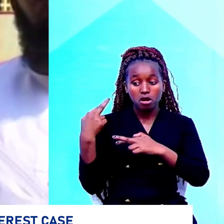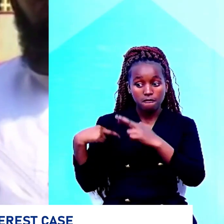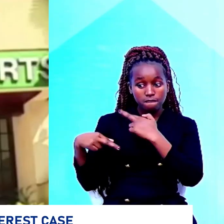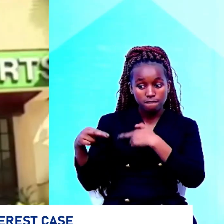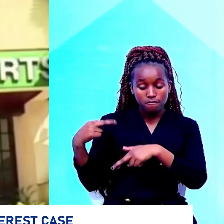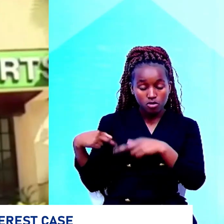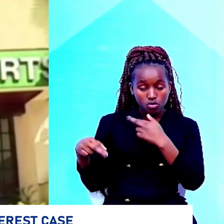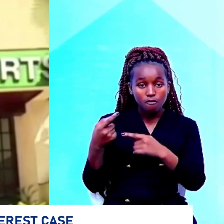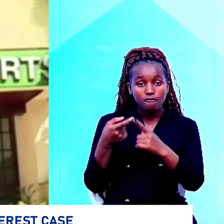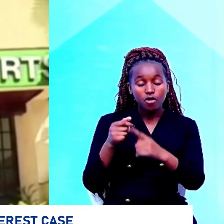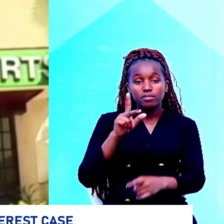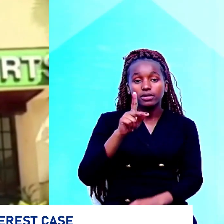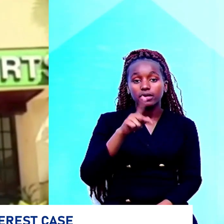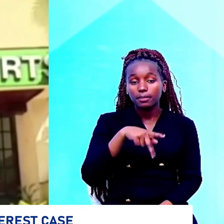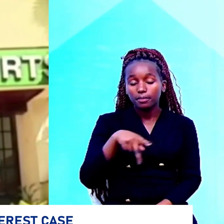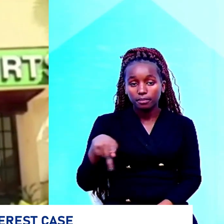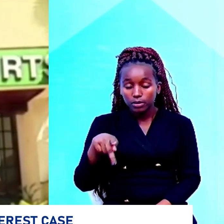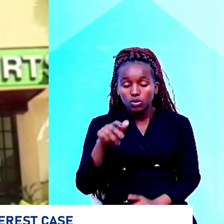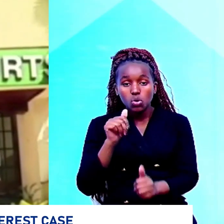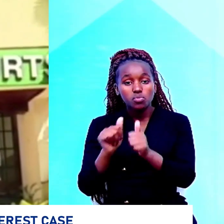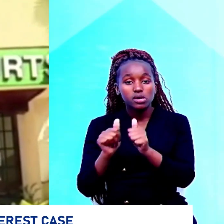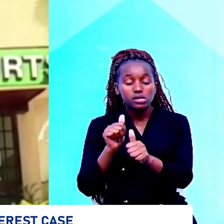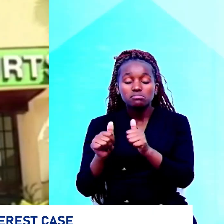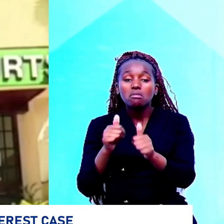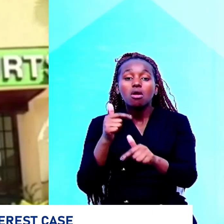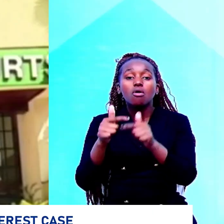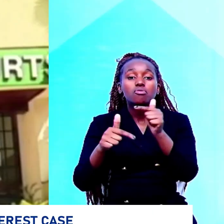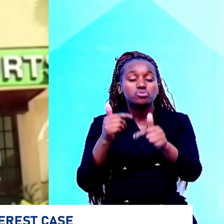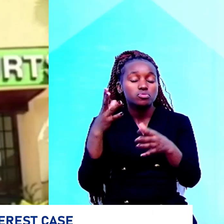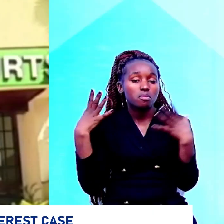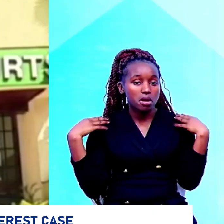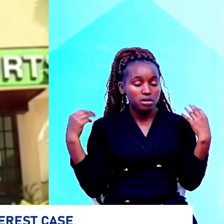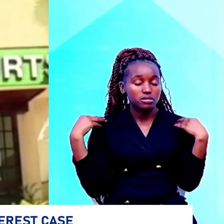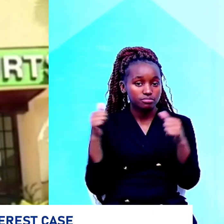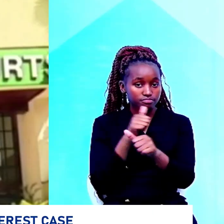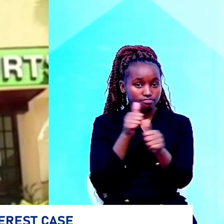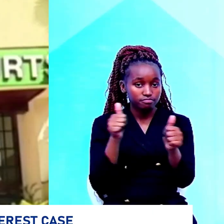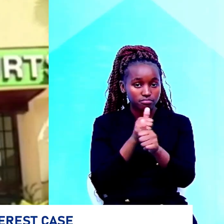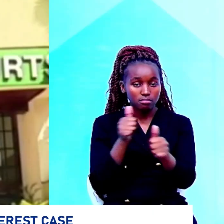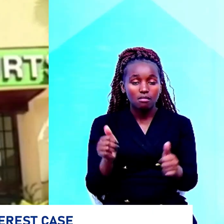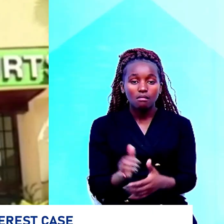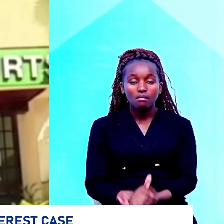being judiciously exercised.